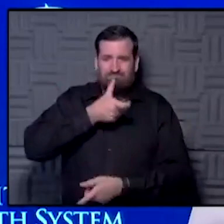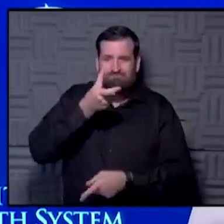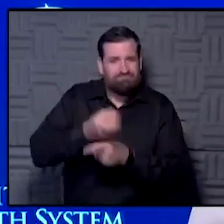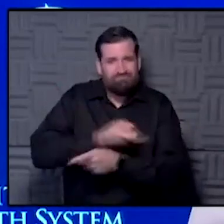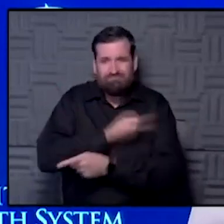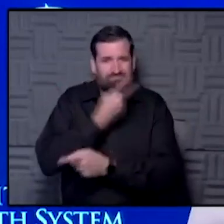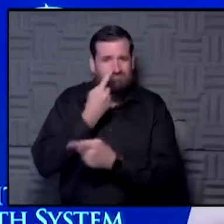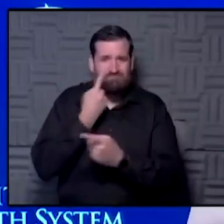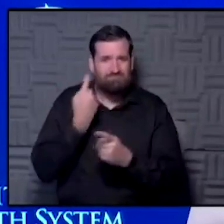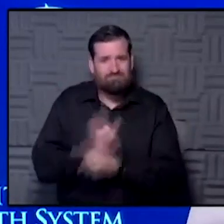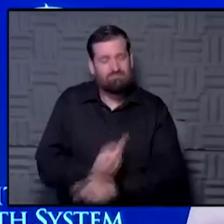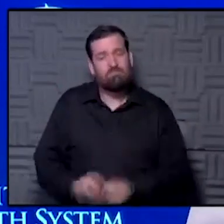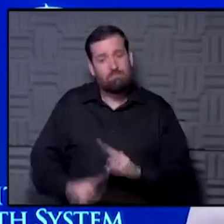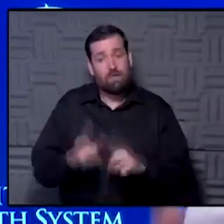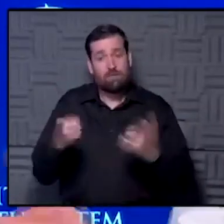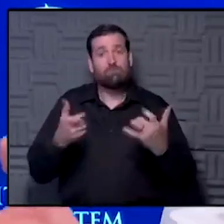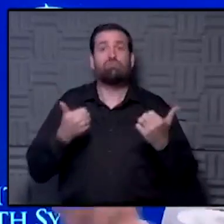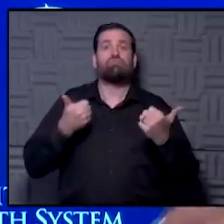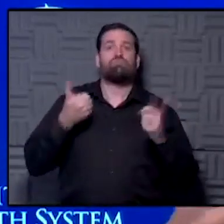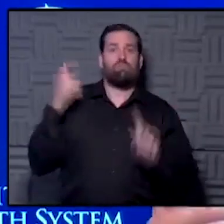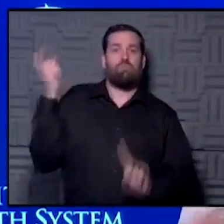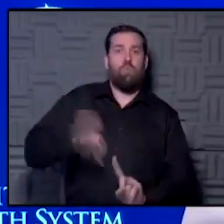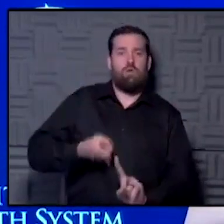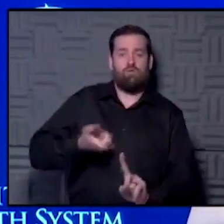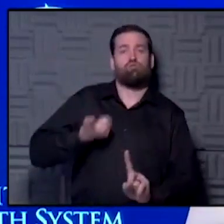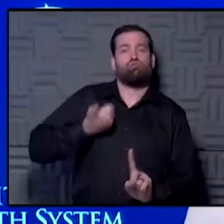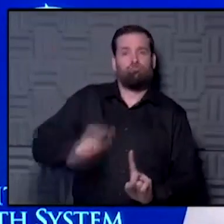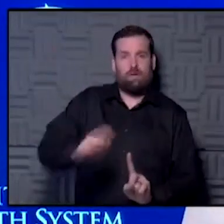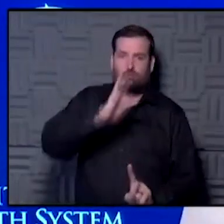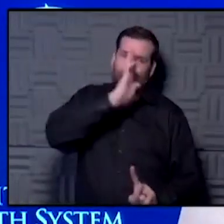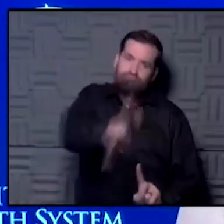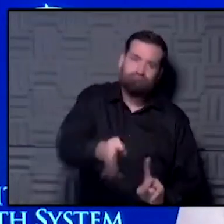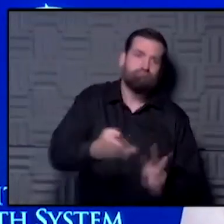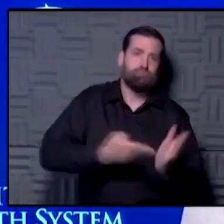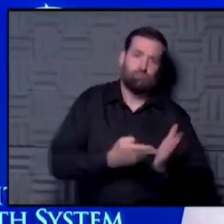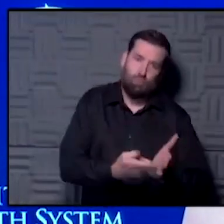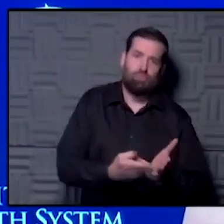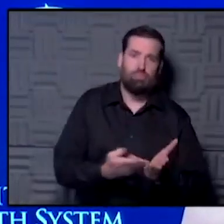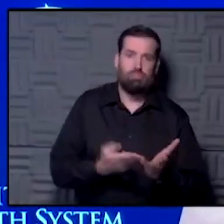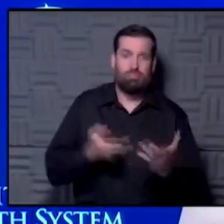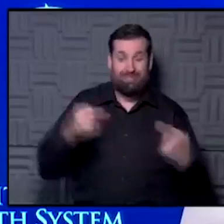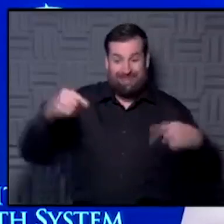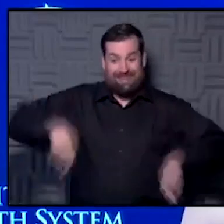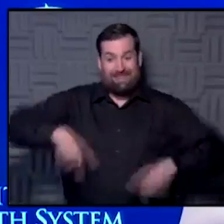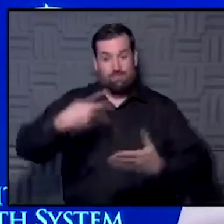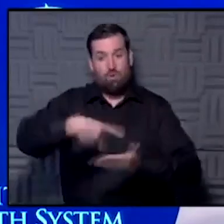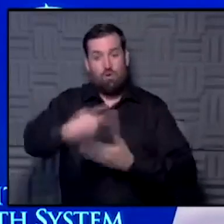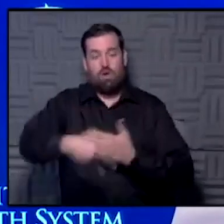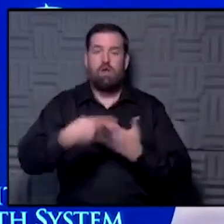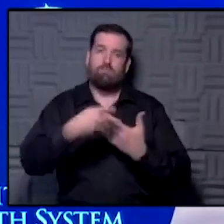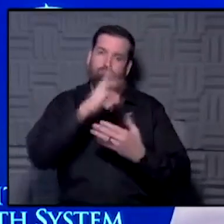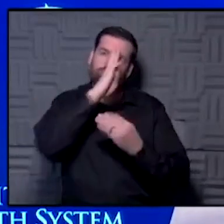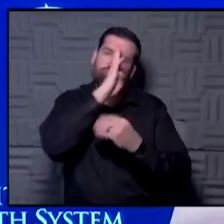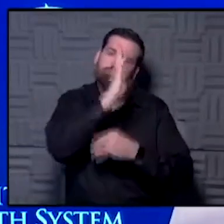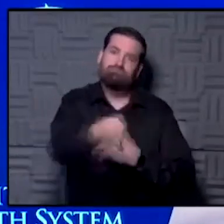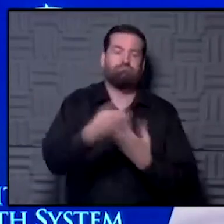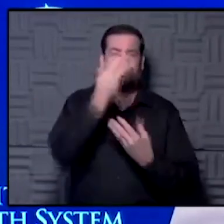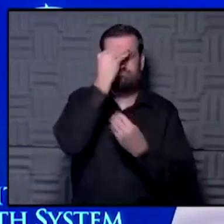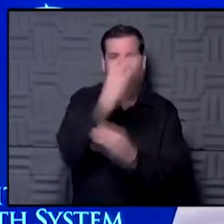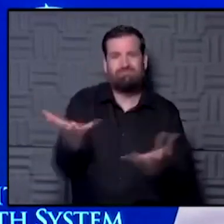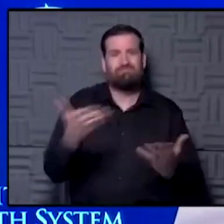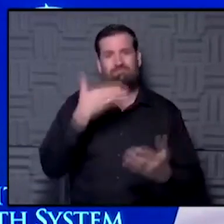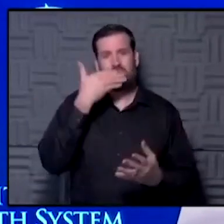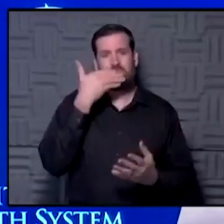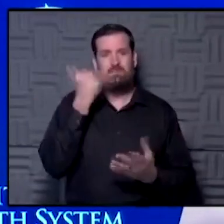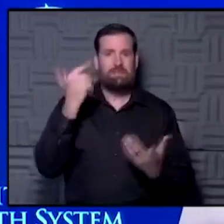it doesn't mean we aren't trying to tell the truth, and that's what we've dedicated ourselves to on this program, is just trying to tell you the truth so you can use your best judgment